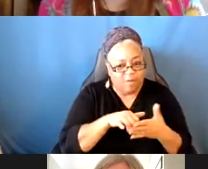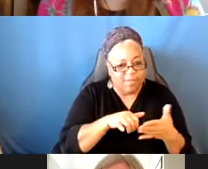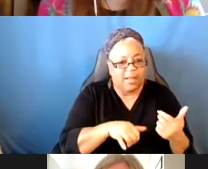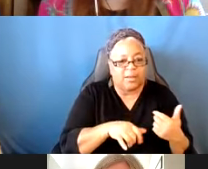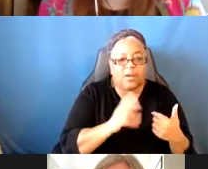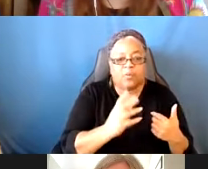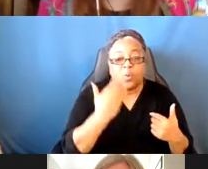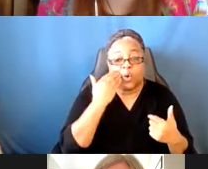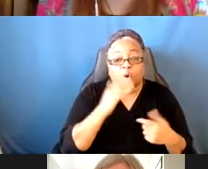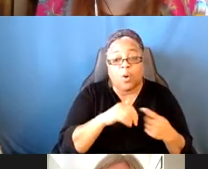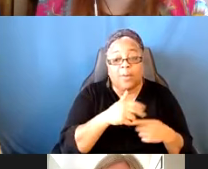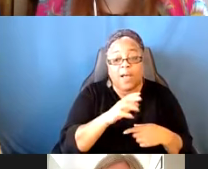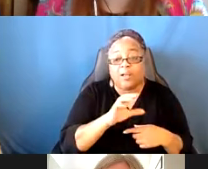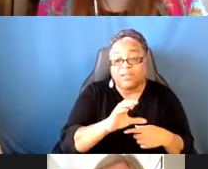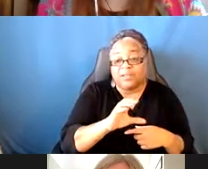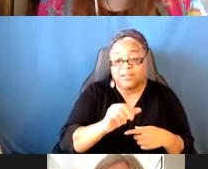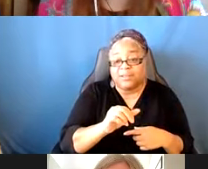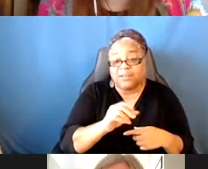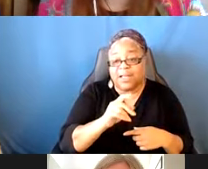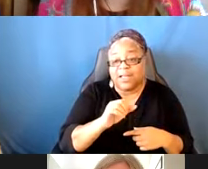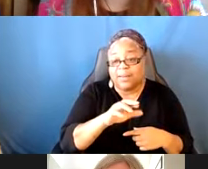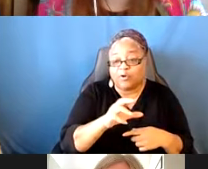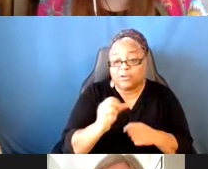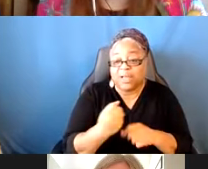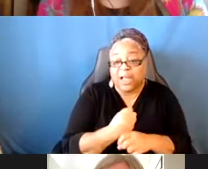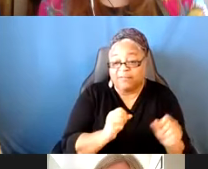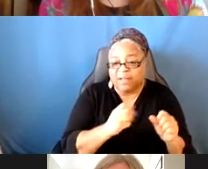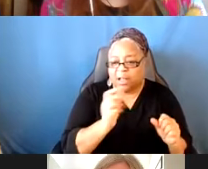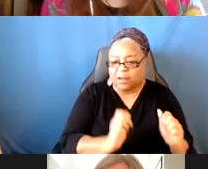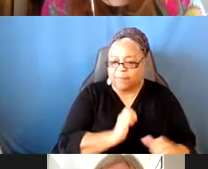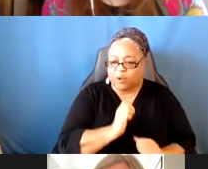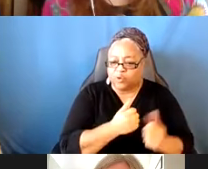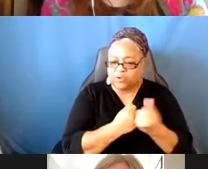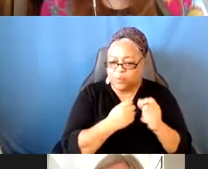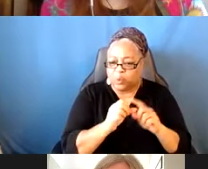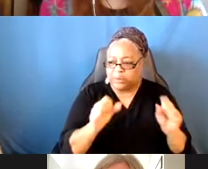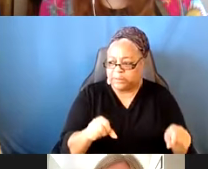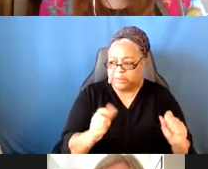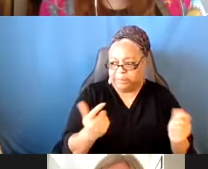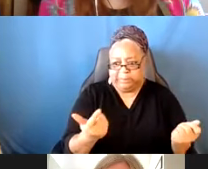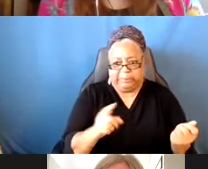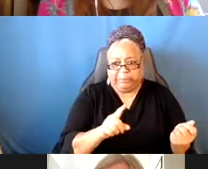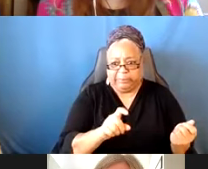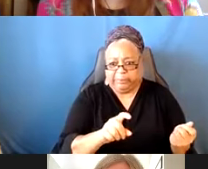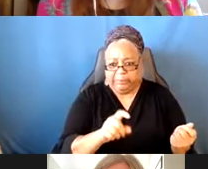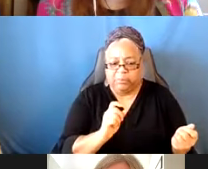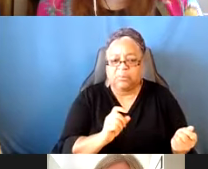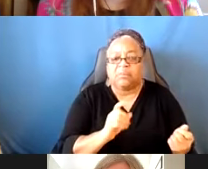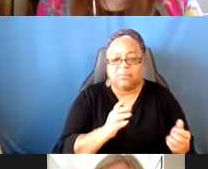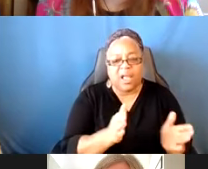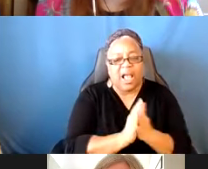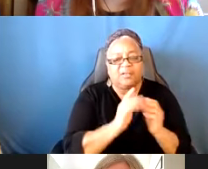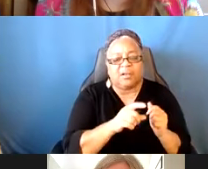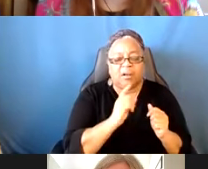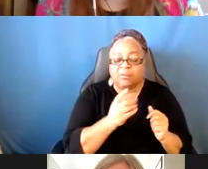cyber safety and what emotional support systems she has. Ooh, yes, asking her, where did she go in